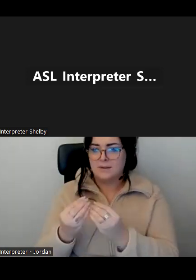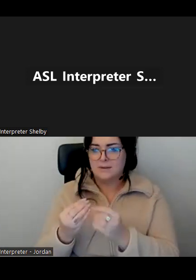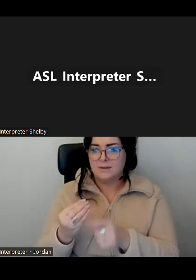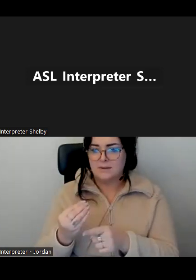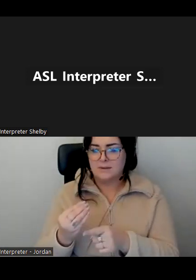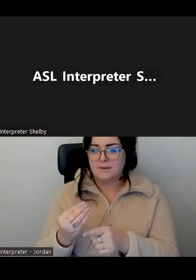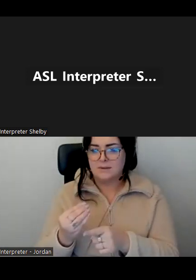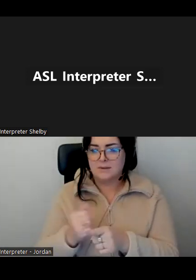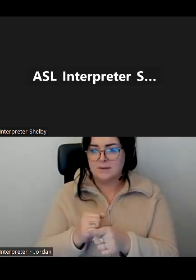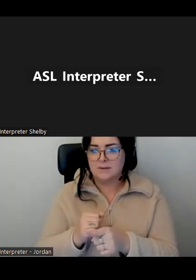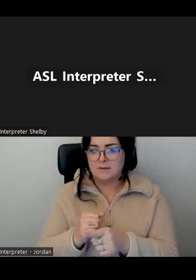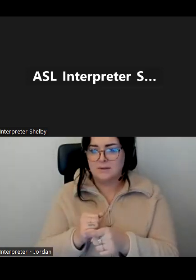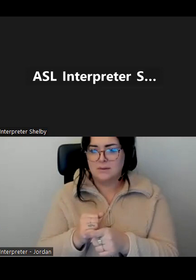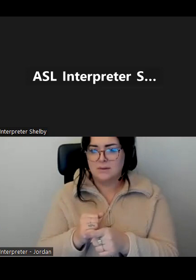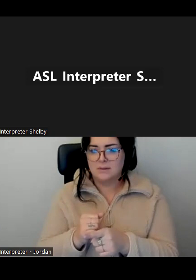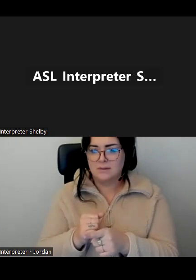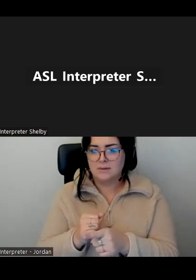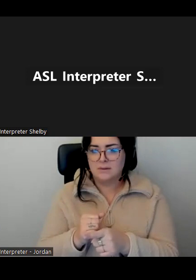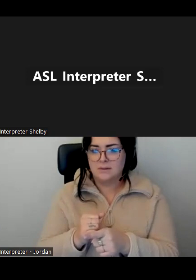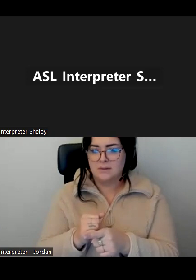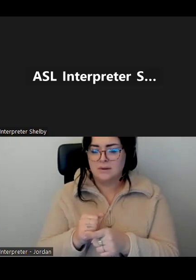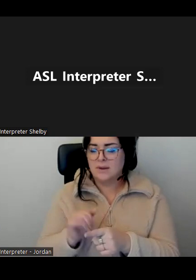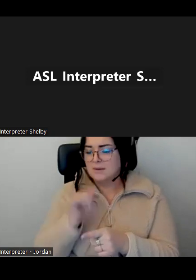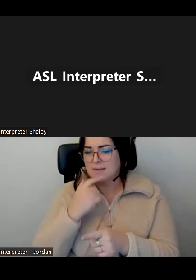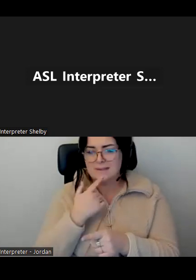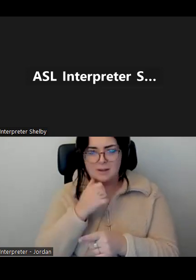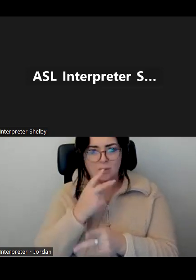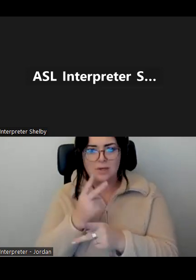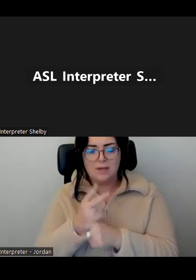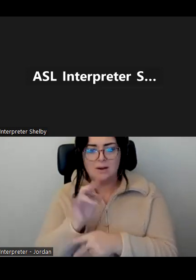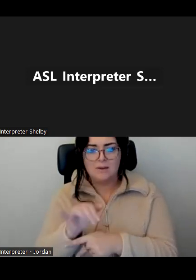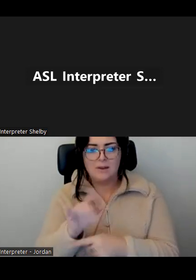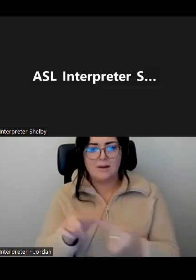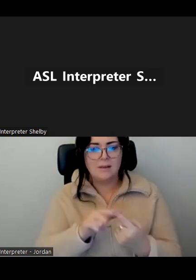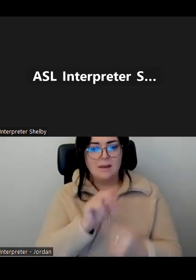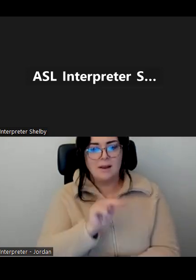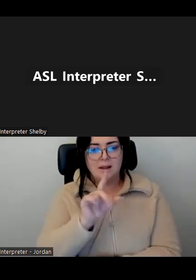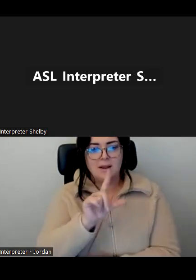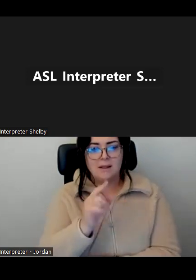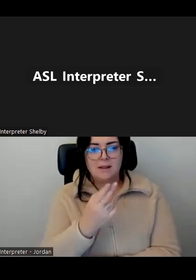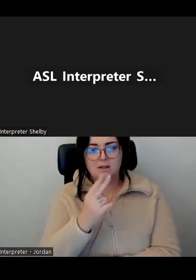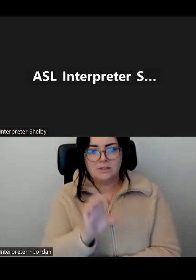often told we don't handle that. I go to NLHC, and